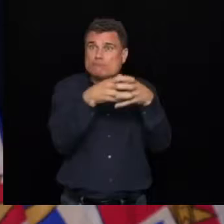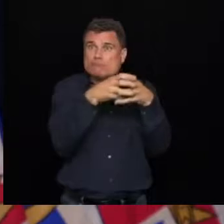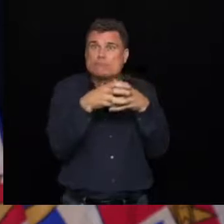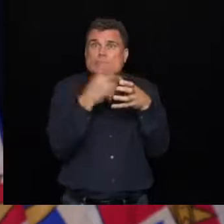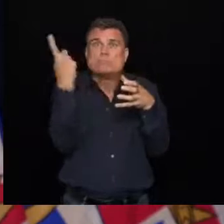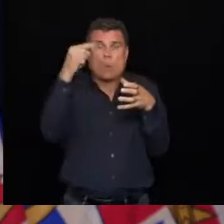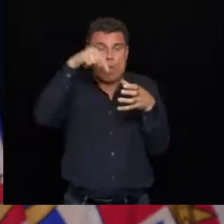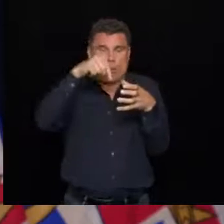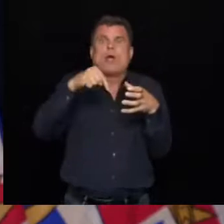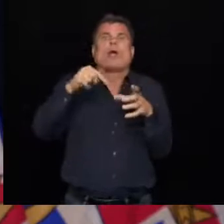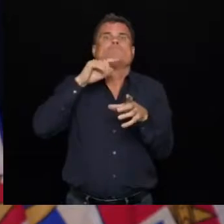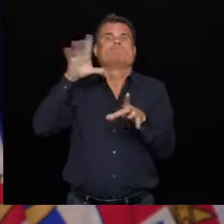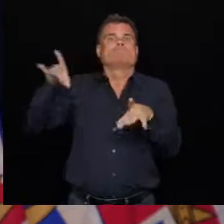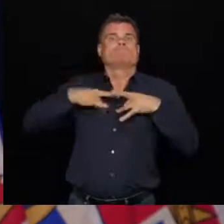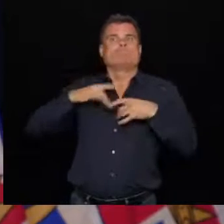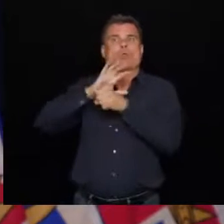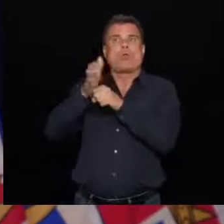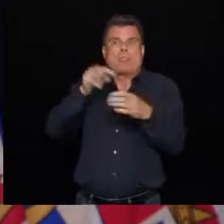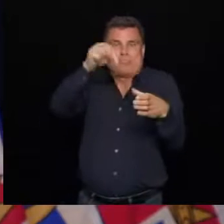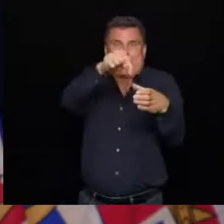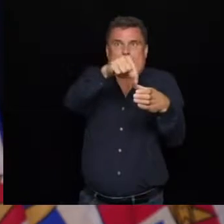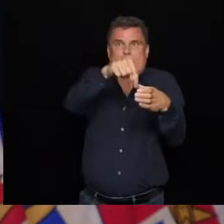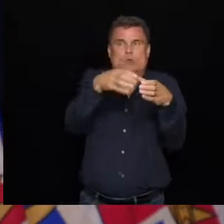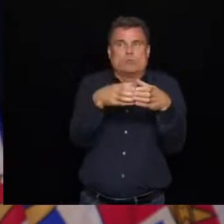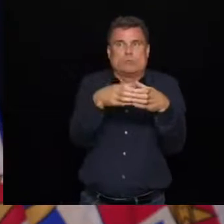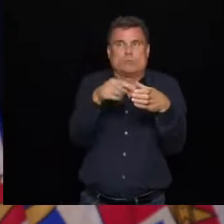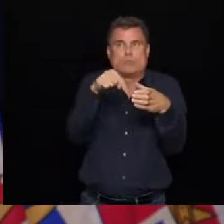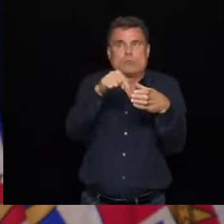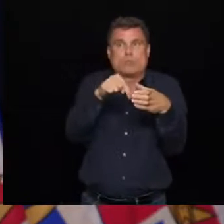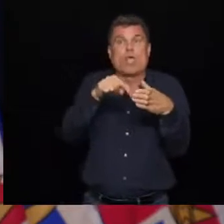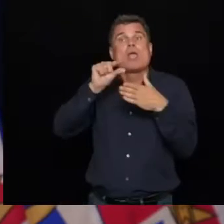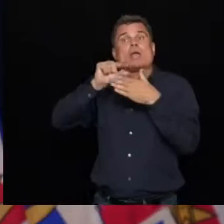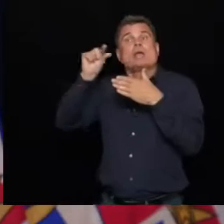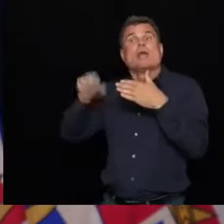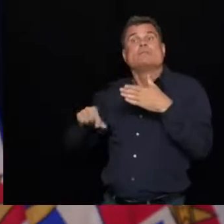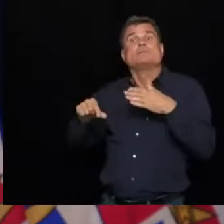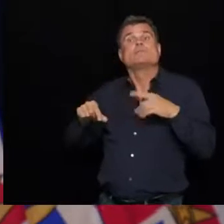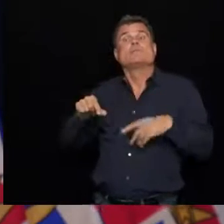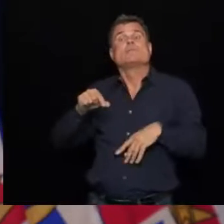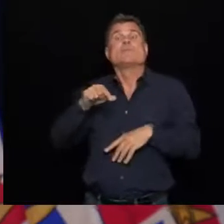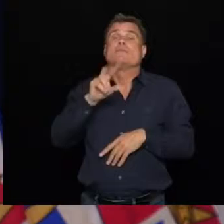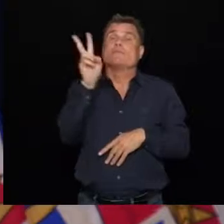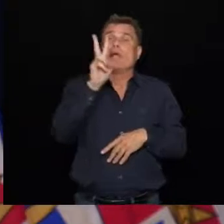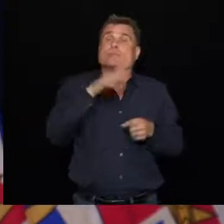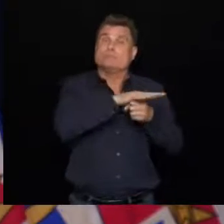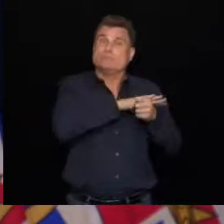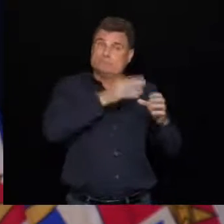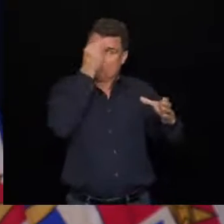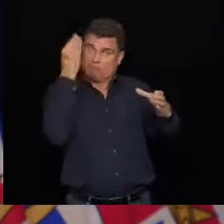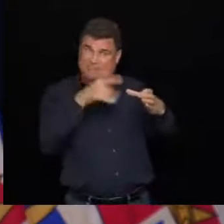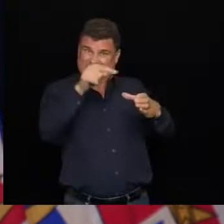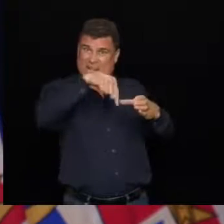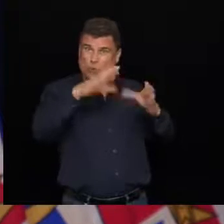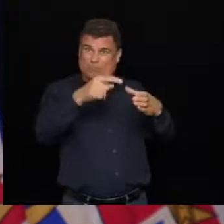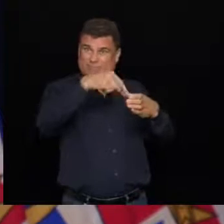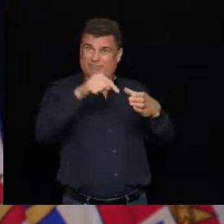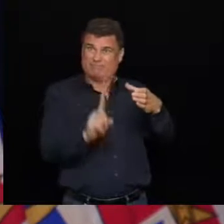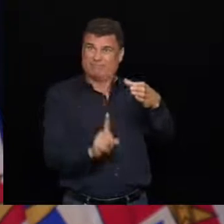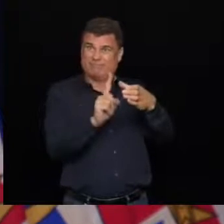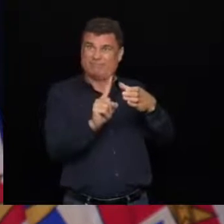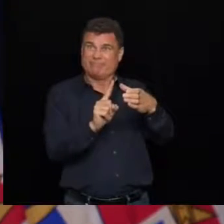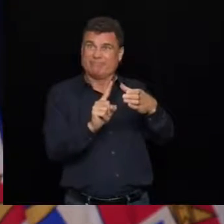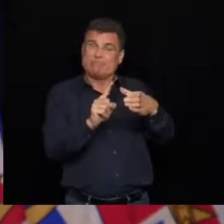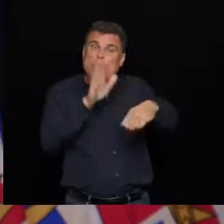been getting notified by VCH, have not been being told to self-isolate, and they're concerned